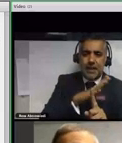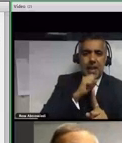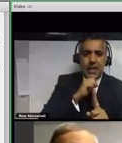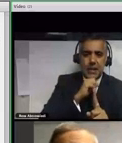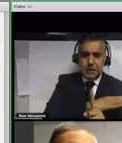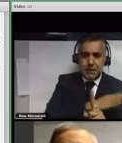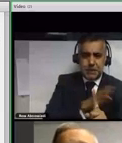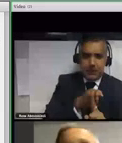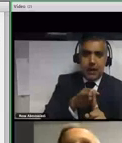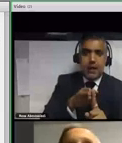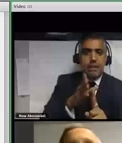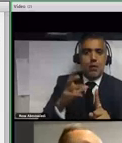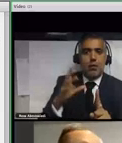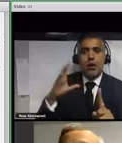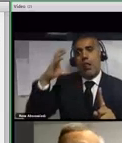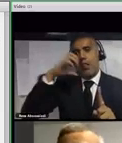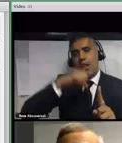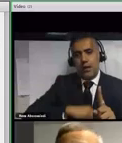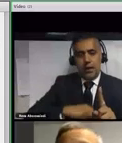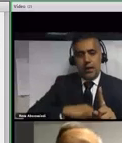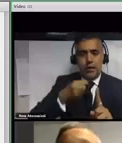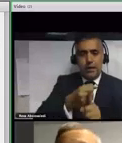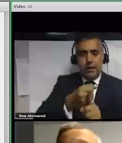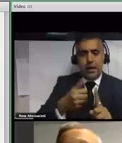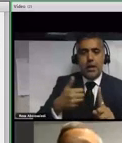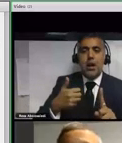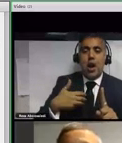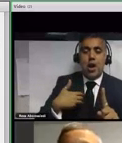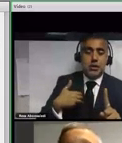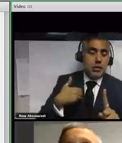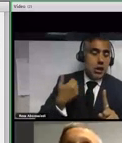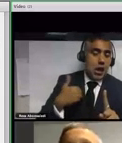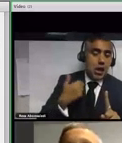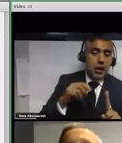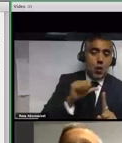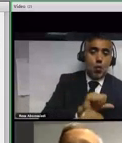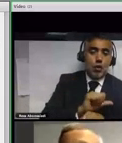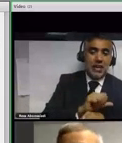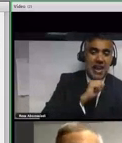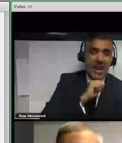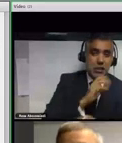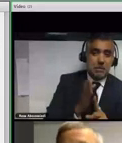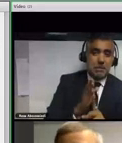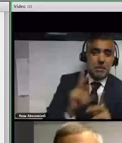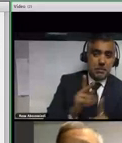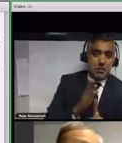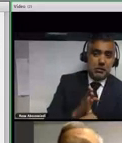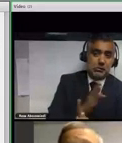of disability on young and working age people, So